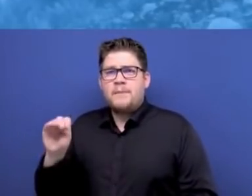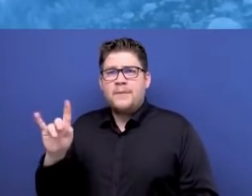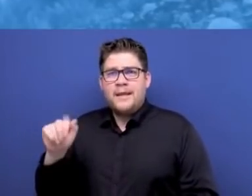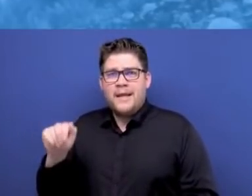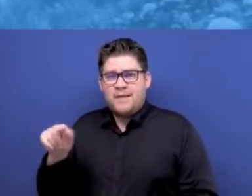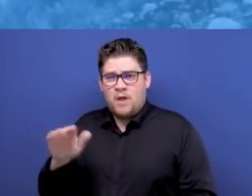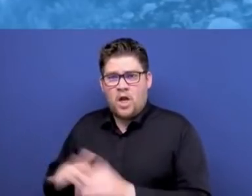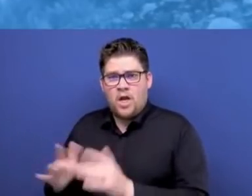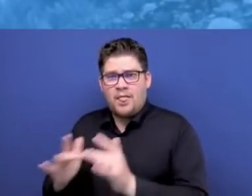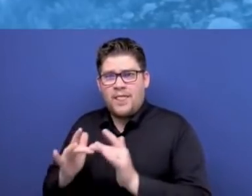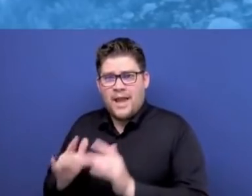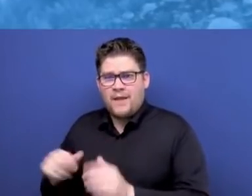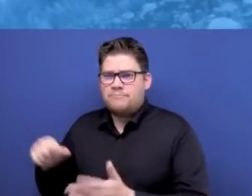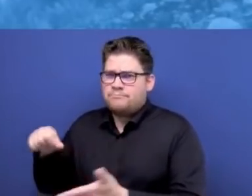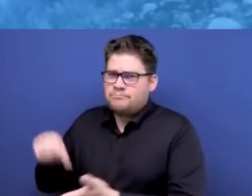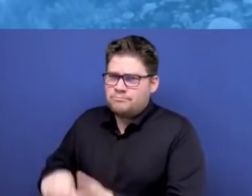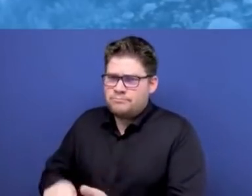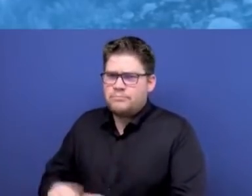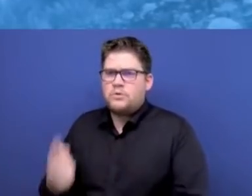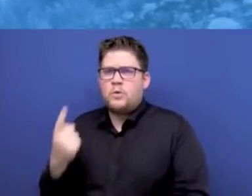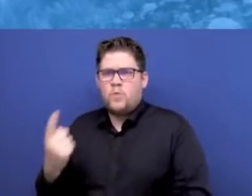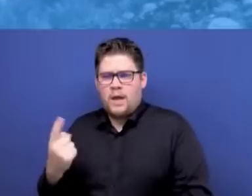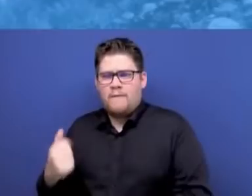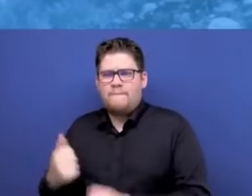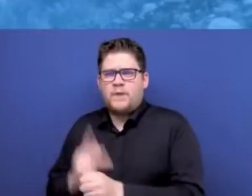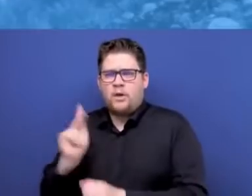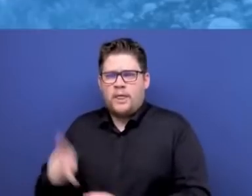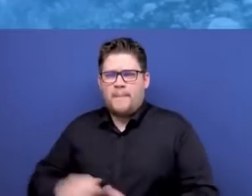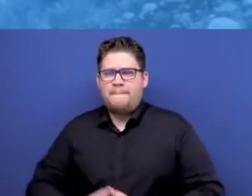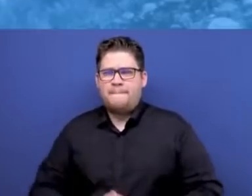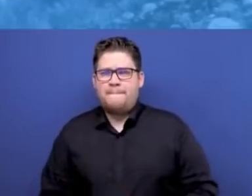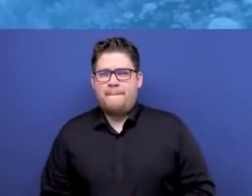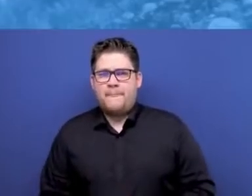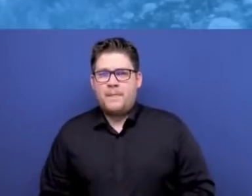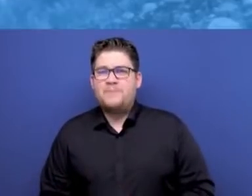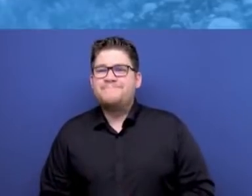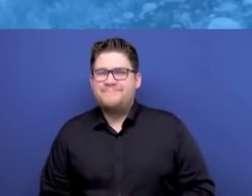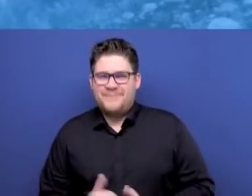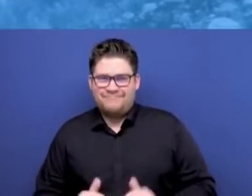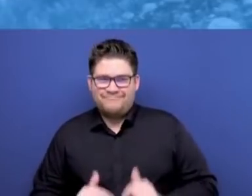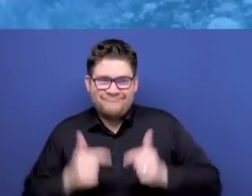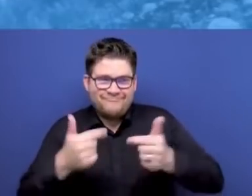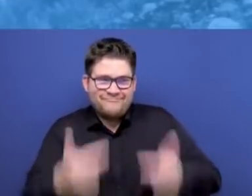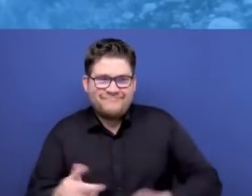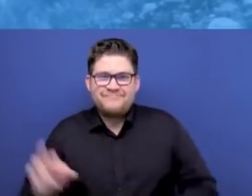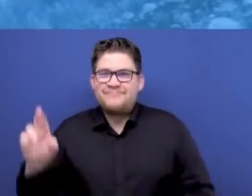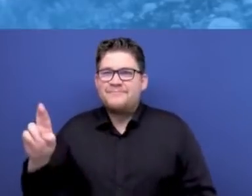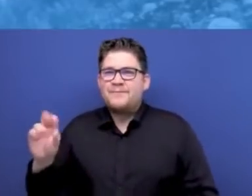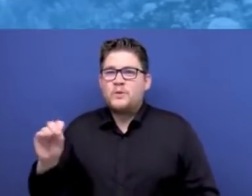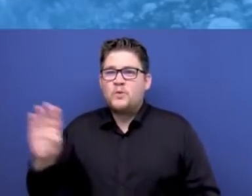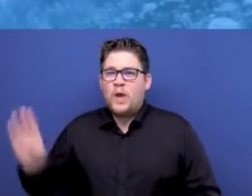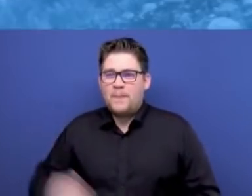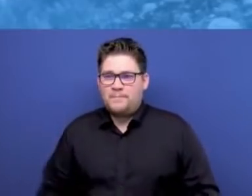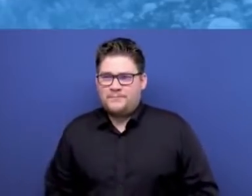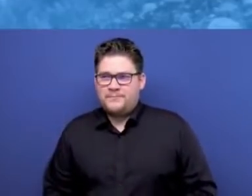one follow-up. With that, I'll turn it over to Rob Schweitzer, Director of Fire Centre Operations with the BC Wildfire Service.